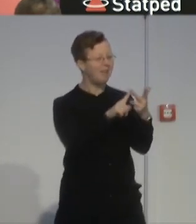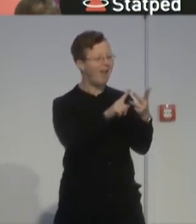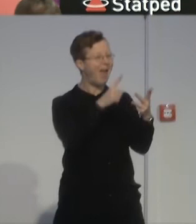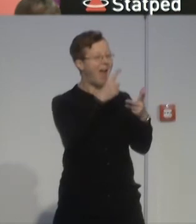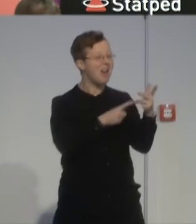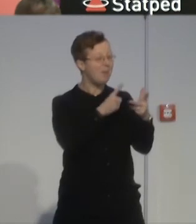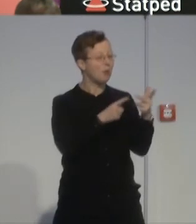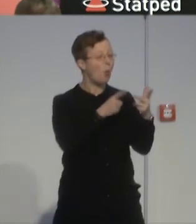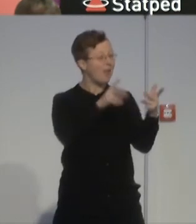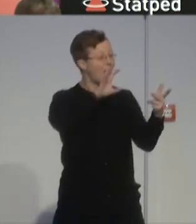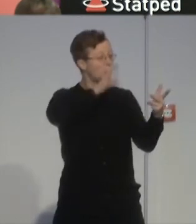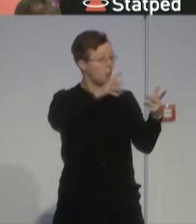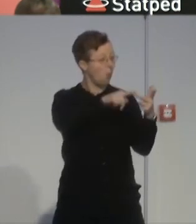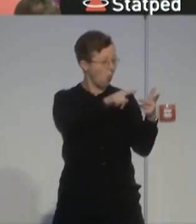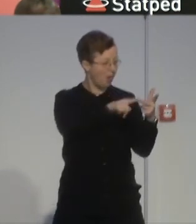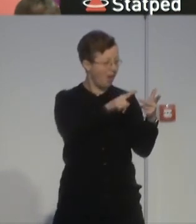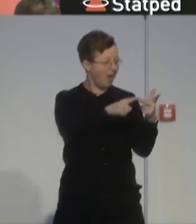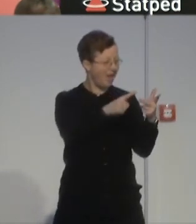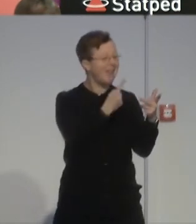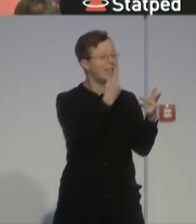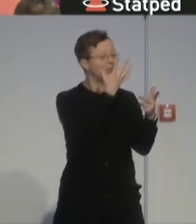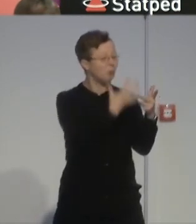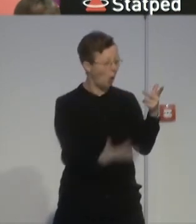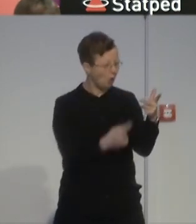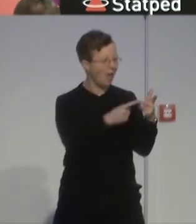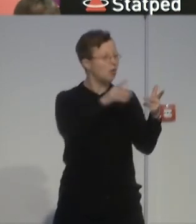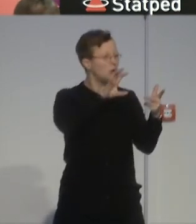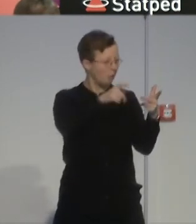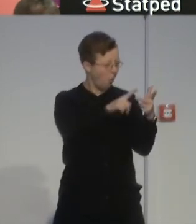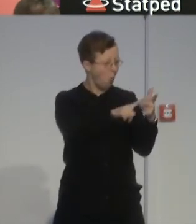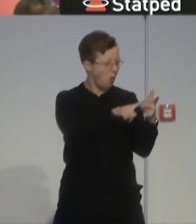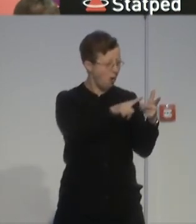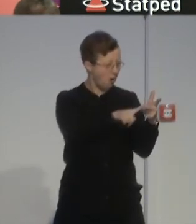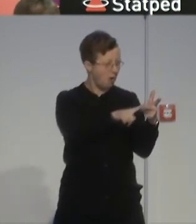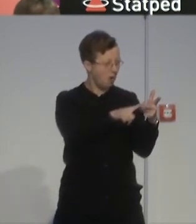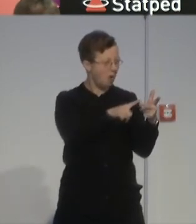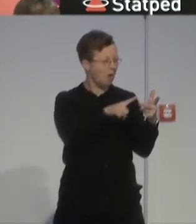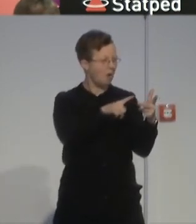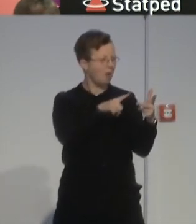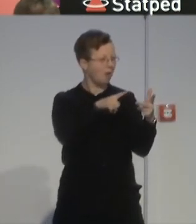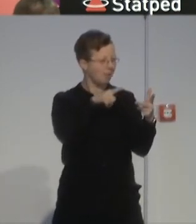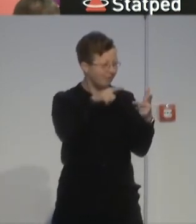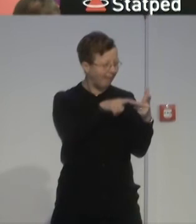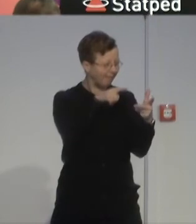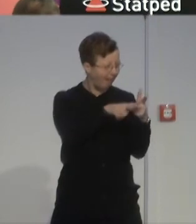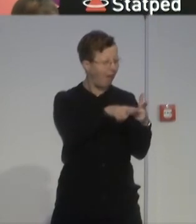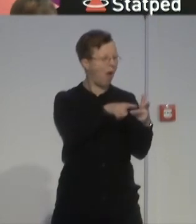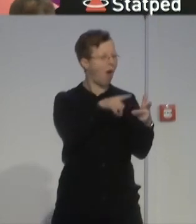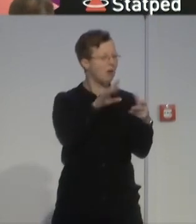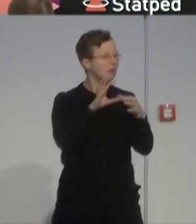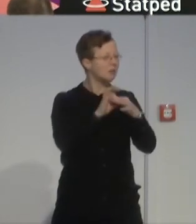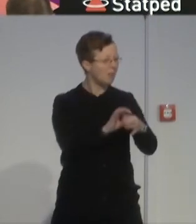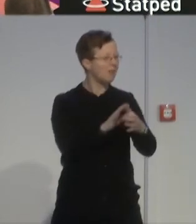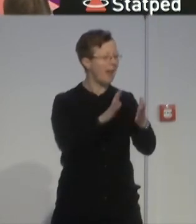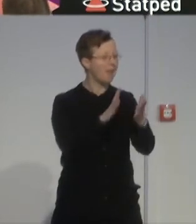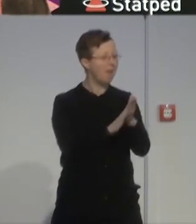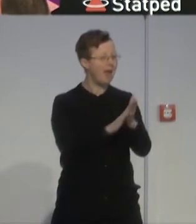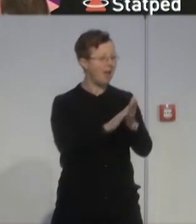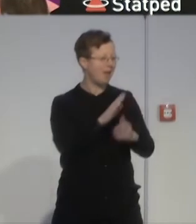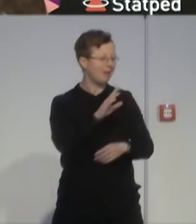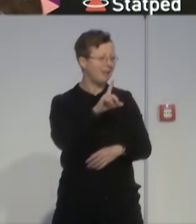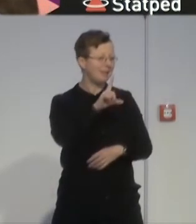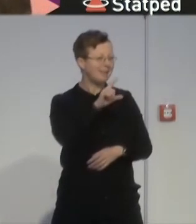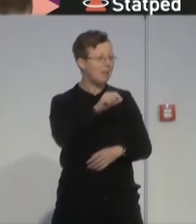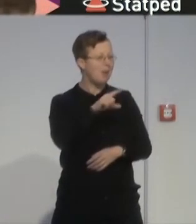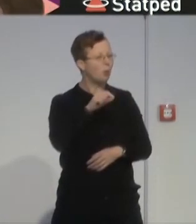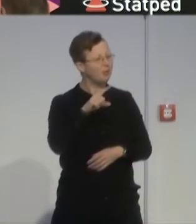symbol. The third element is a piece of language or a symbol. That has to do with the semiotic